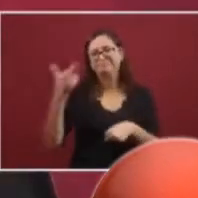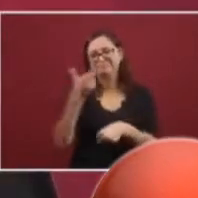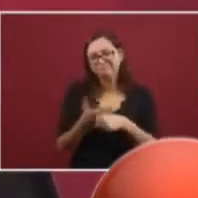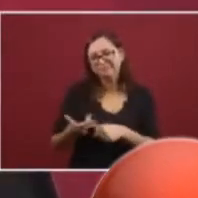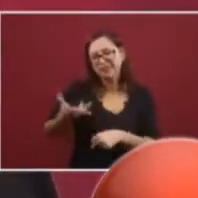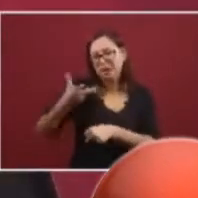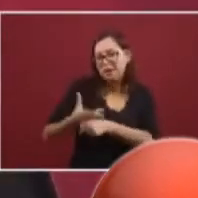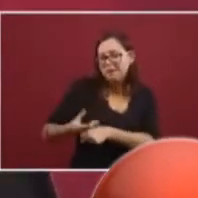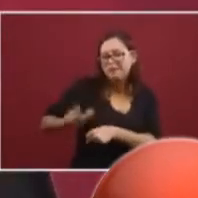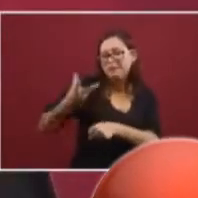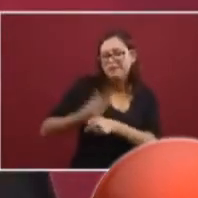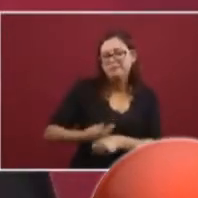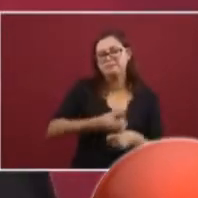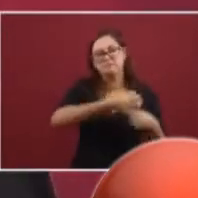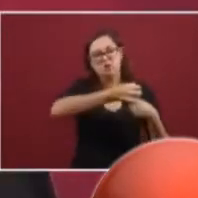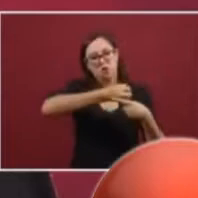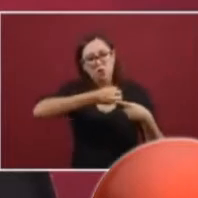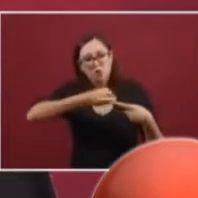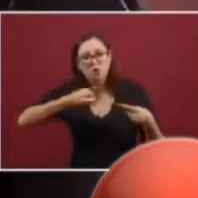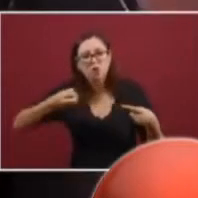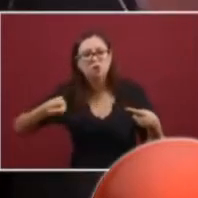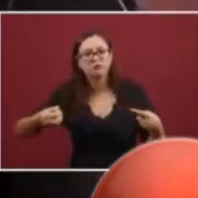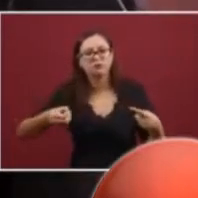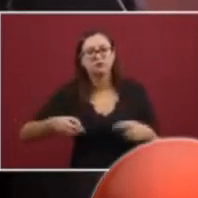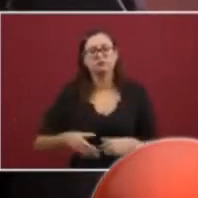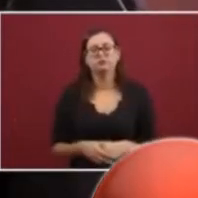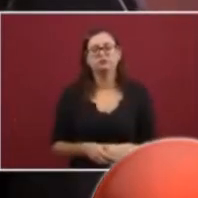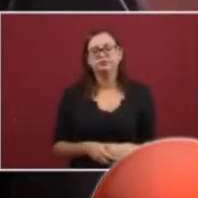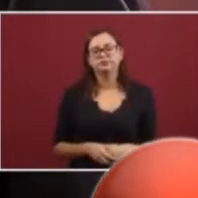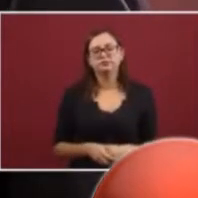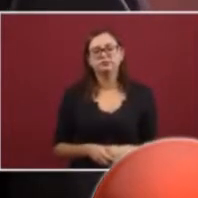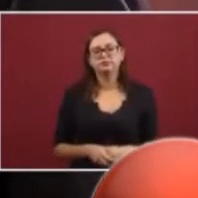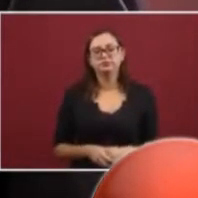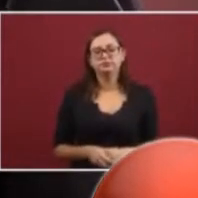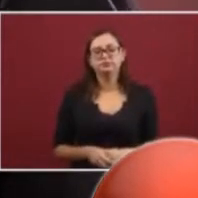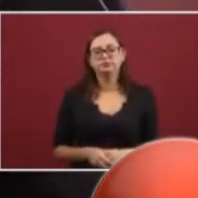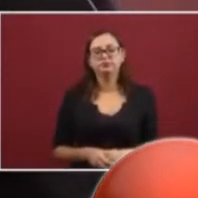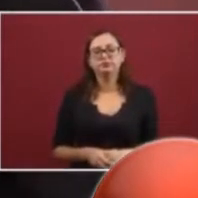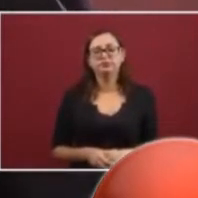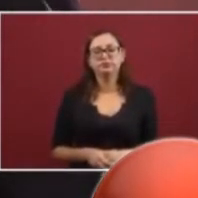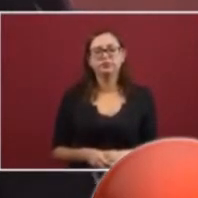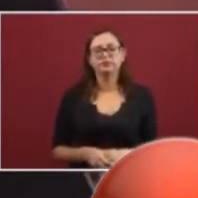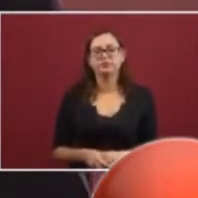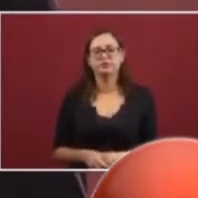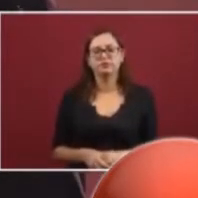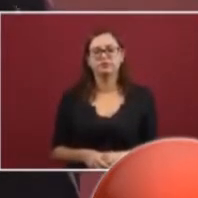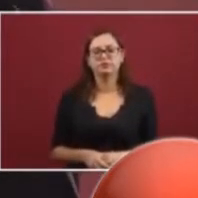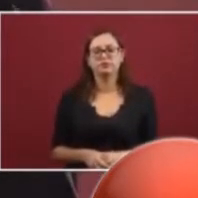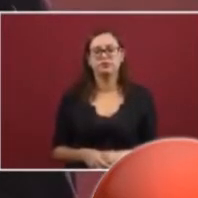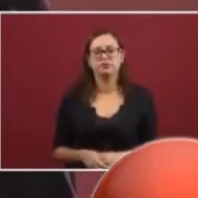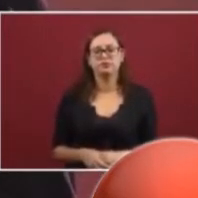regularizando, are being made regulated, se va a crear, and